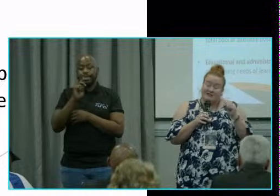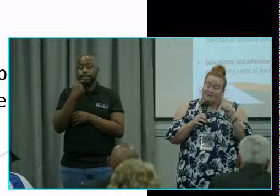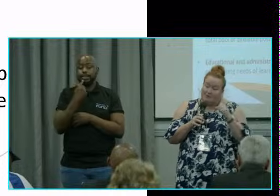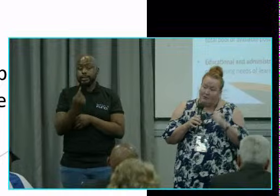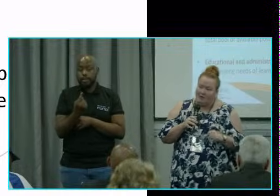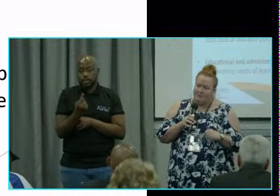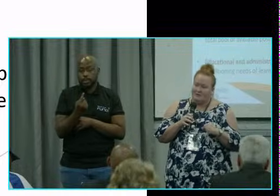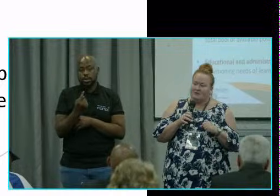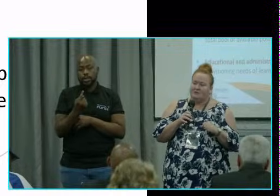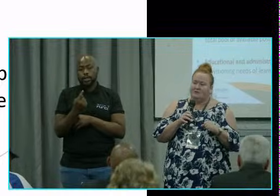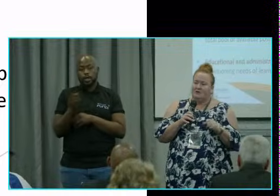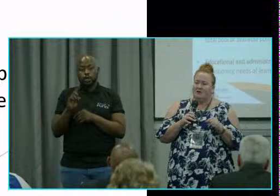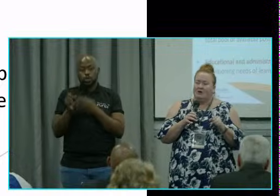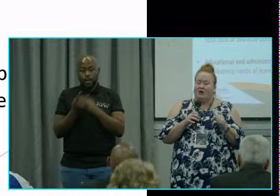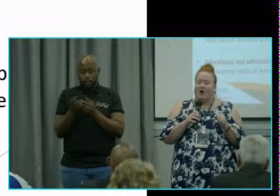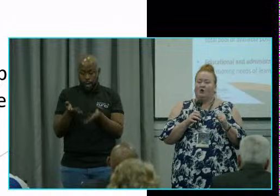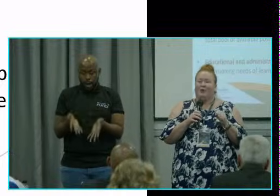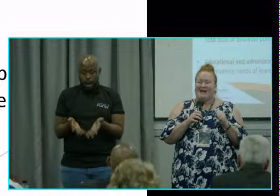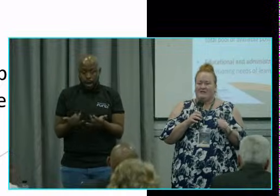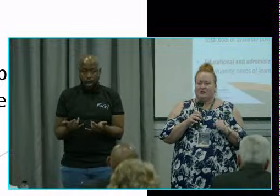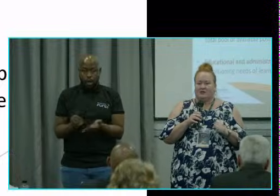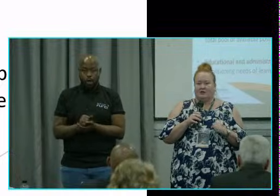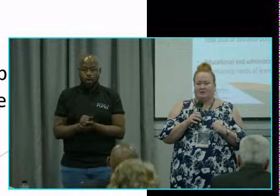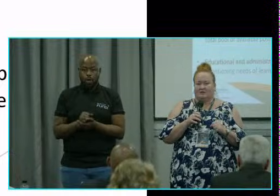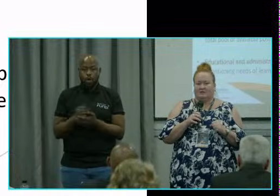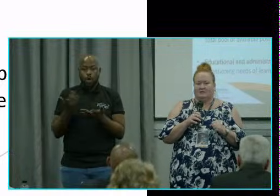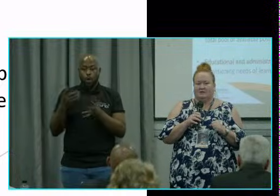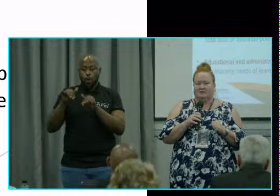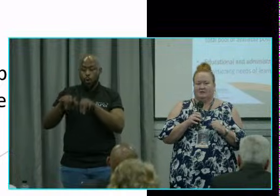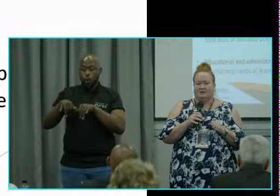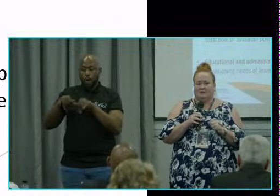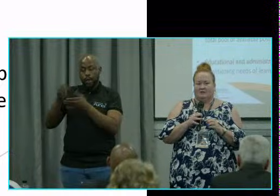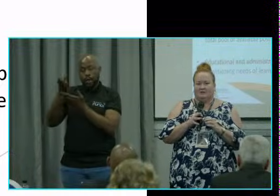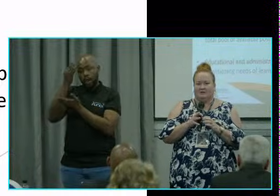it is at the moment, on weighted learners.